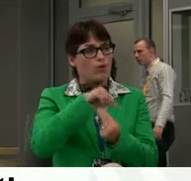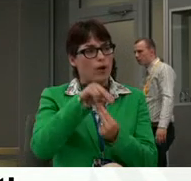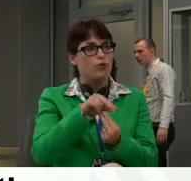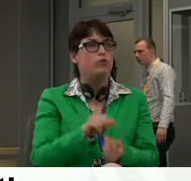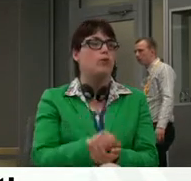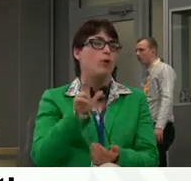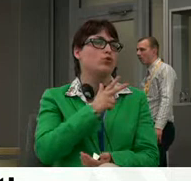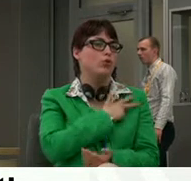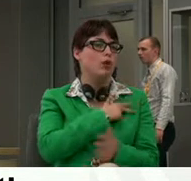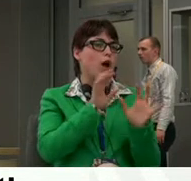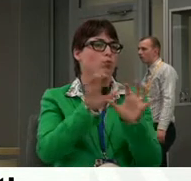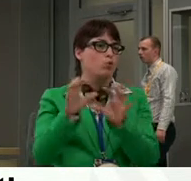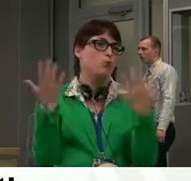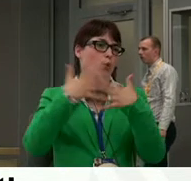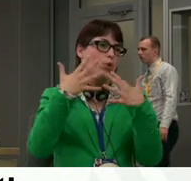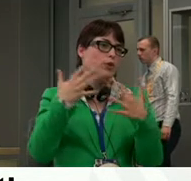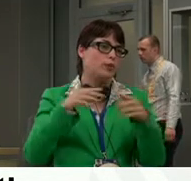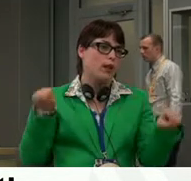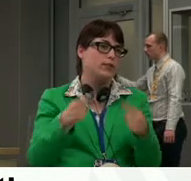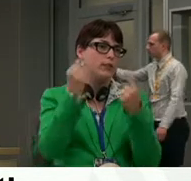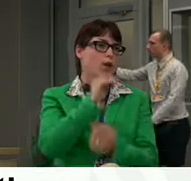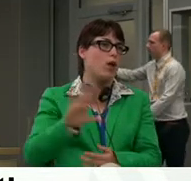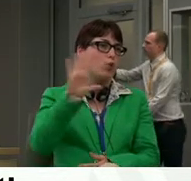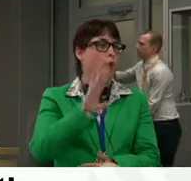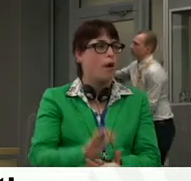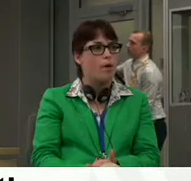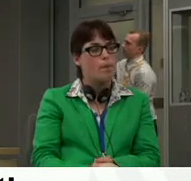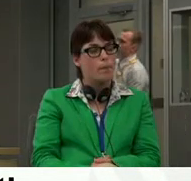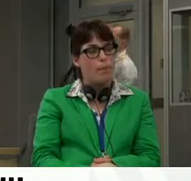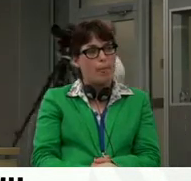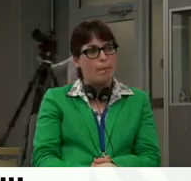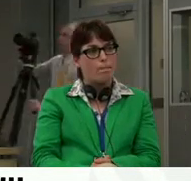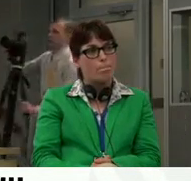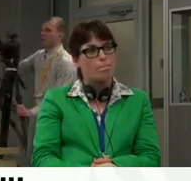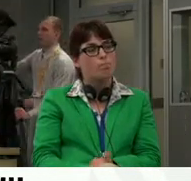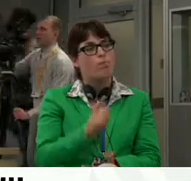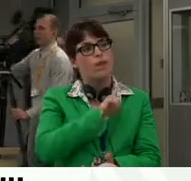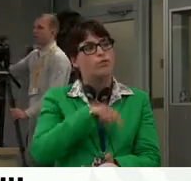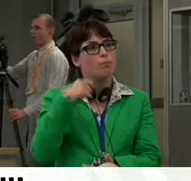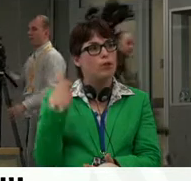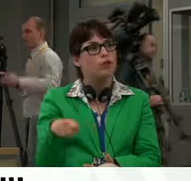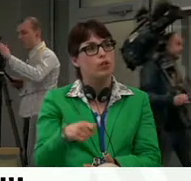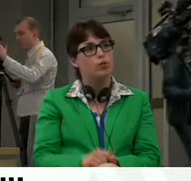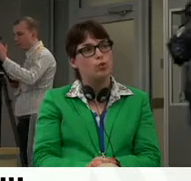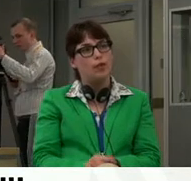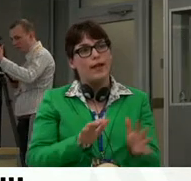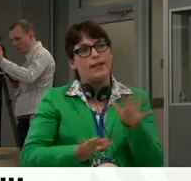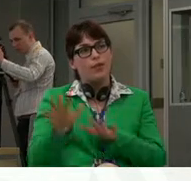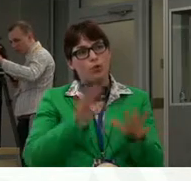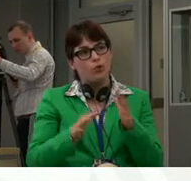in June with regards to the deinstitutionalization and the development of social policies in Europe.